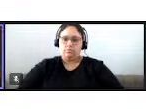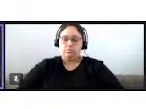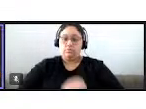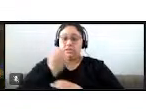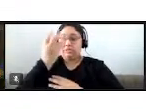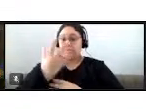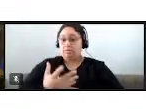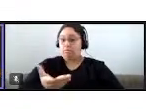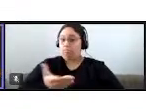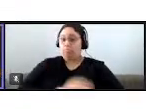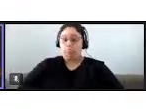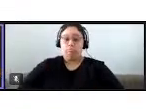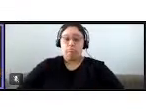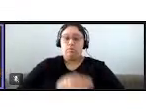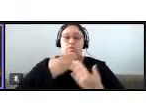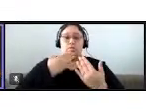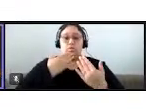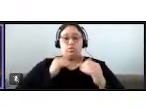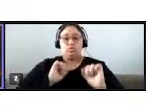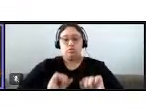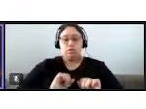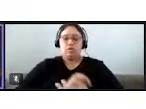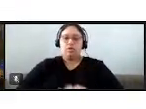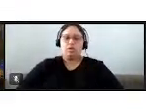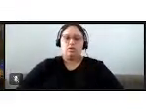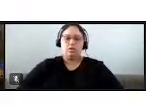Speaker? Thanks, Chair. I